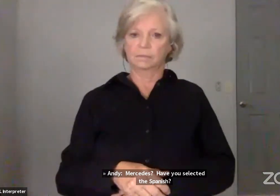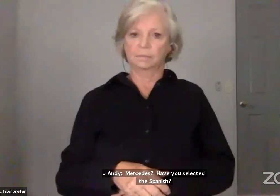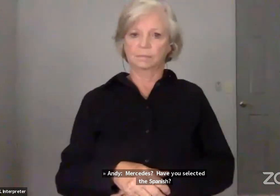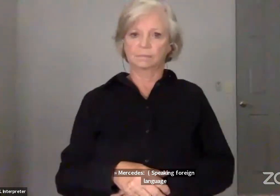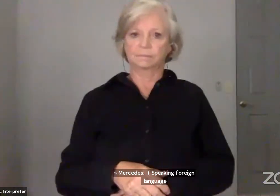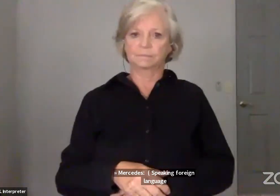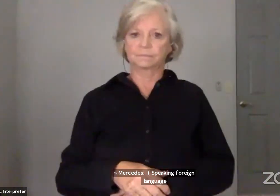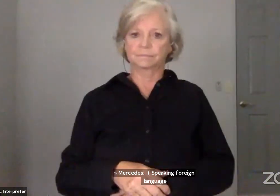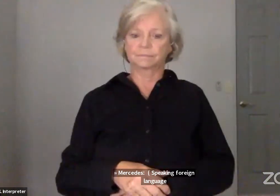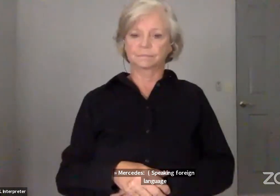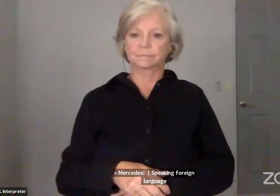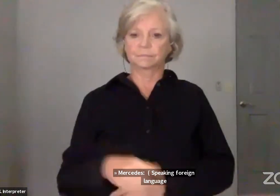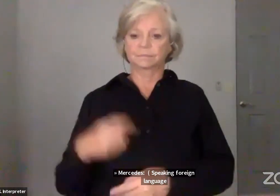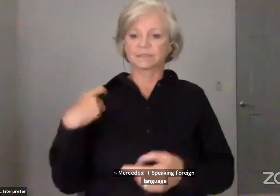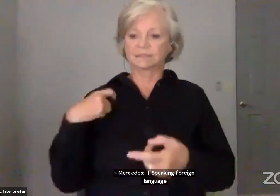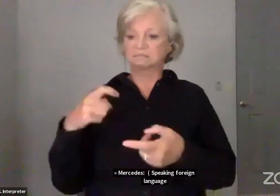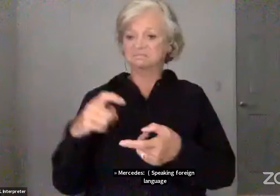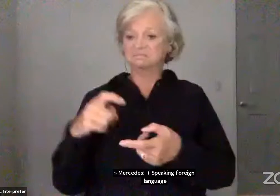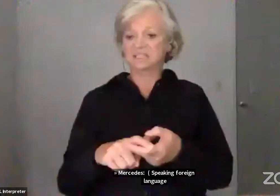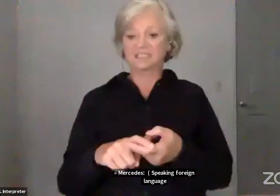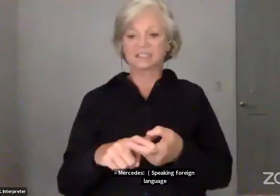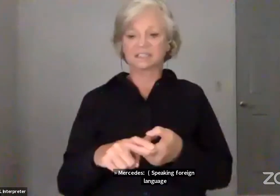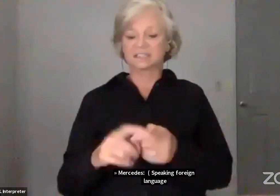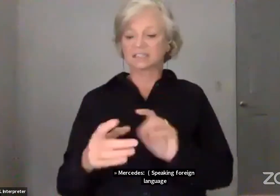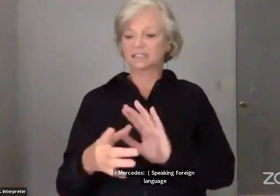Yo tengo español.